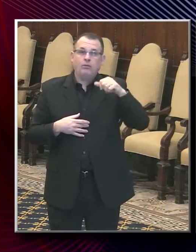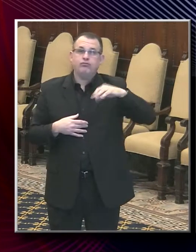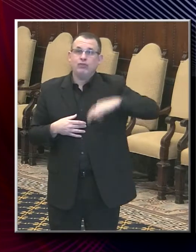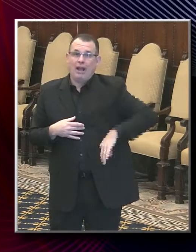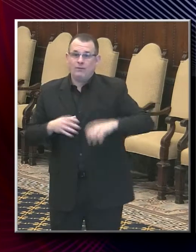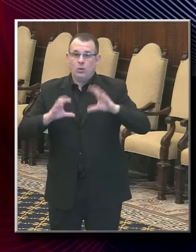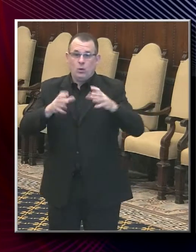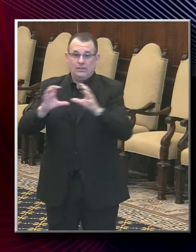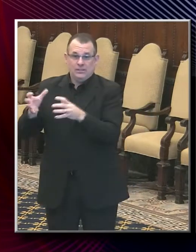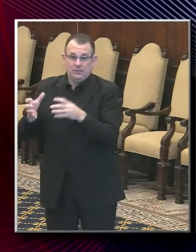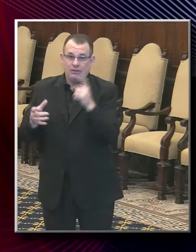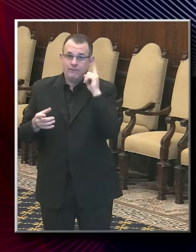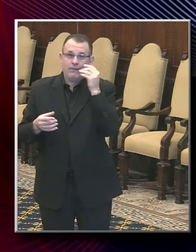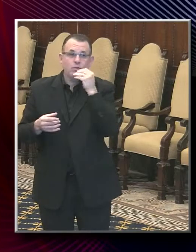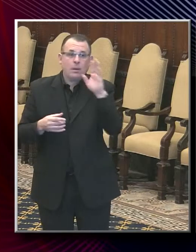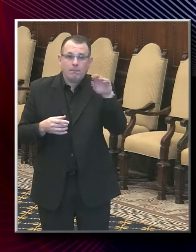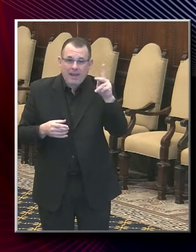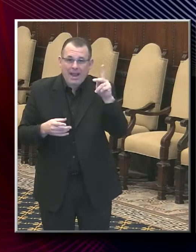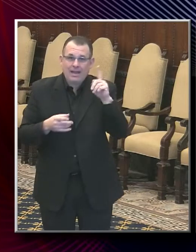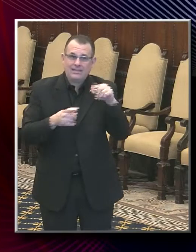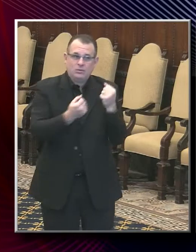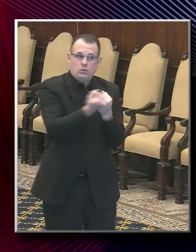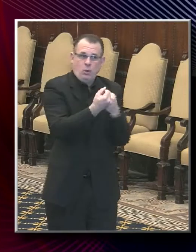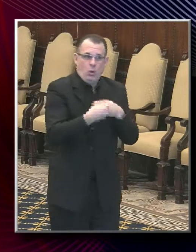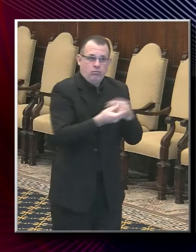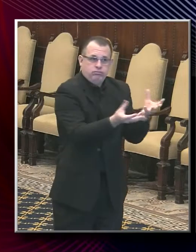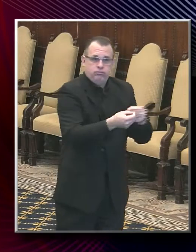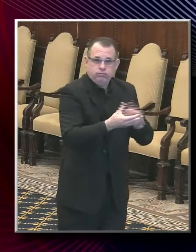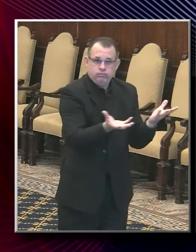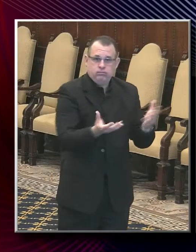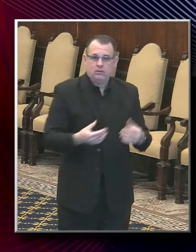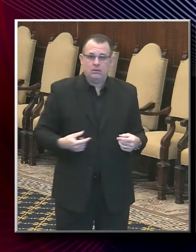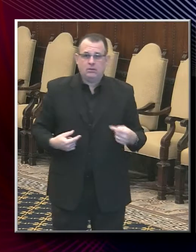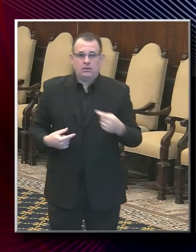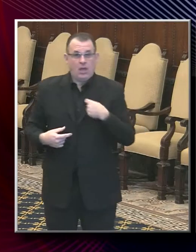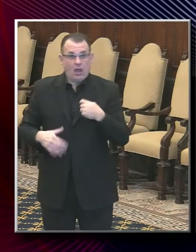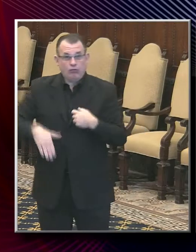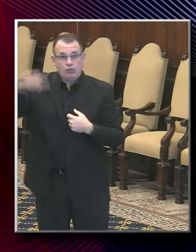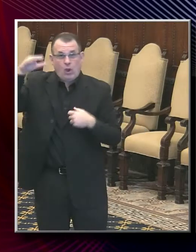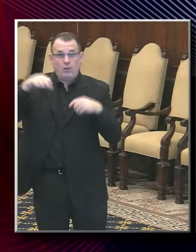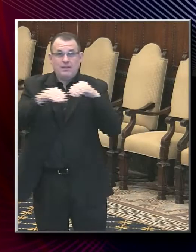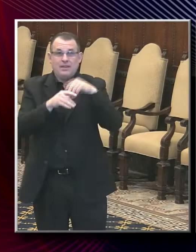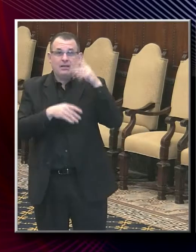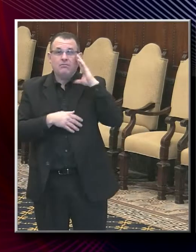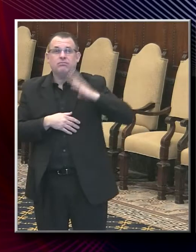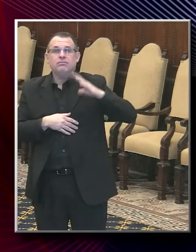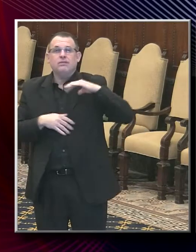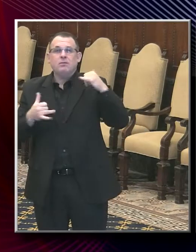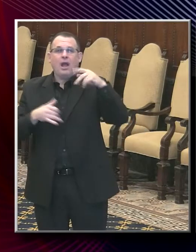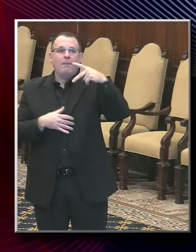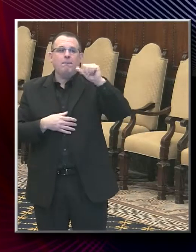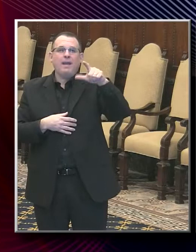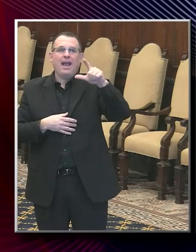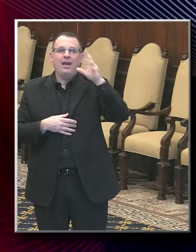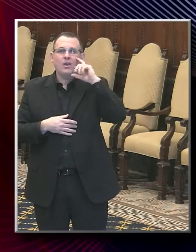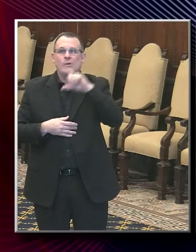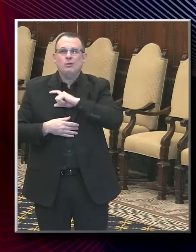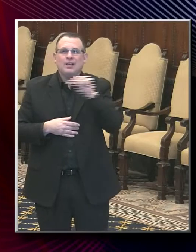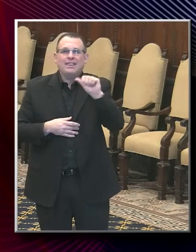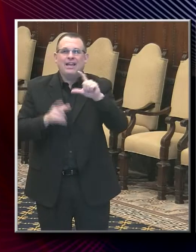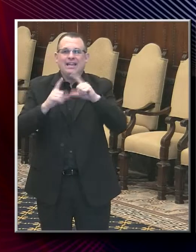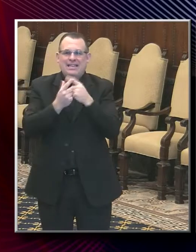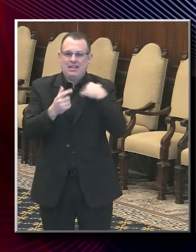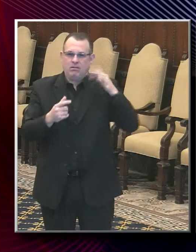need of assistance. As a former PAL kid myself with the Police Athletic League, I'm heartened that Wawa has donated over